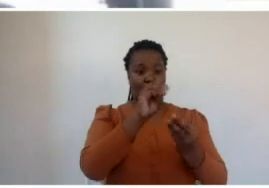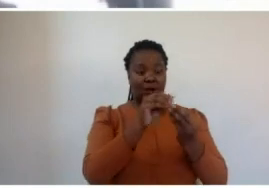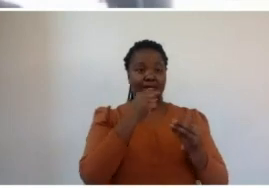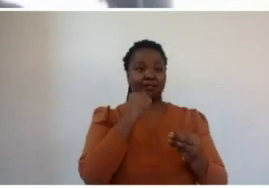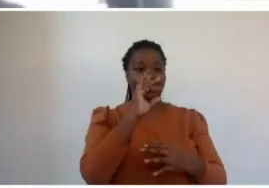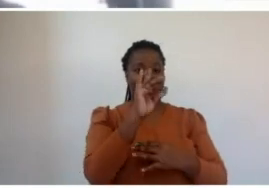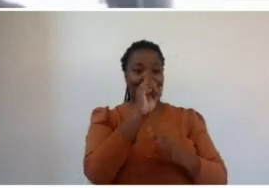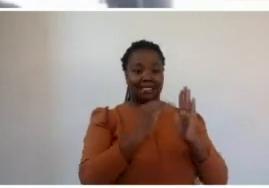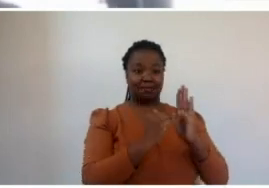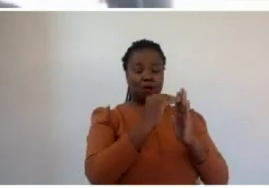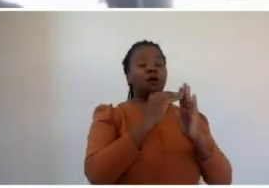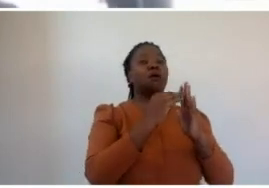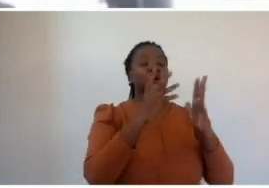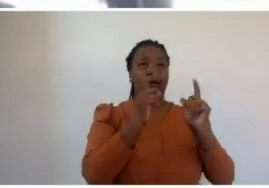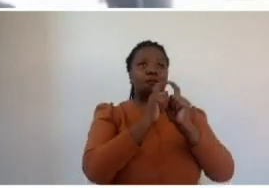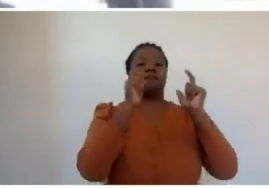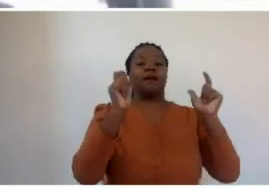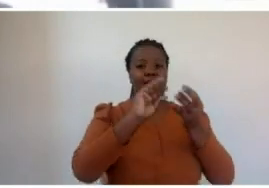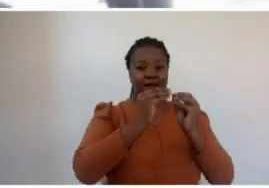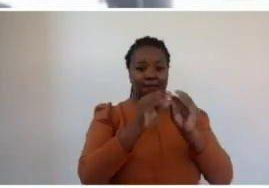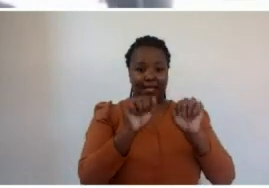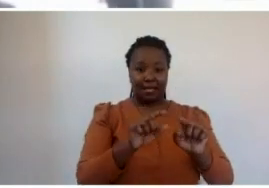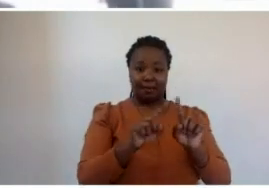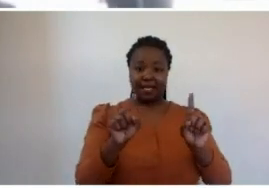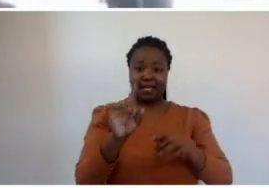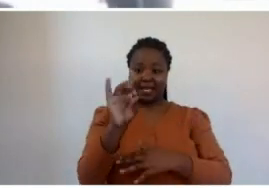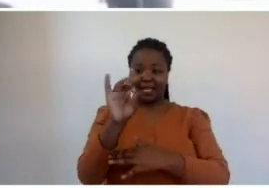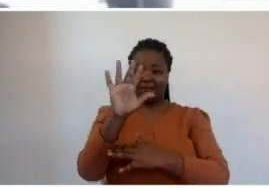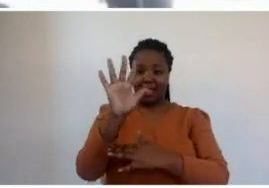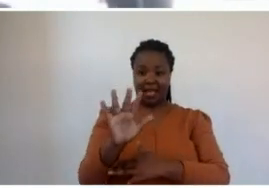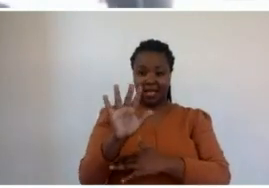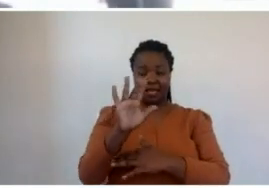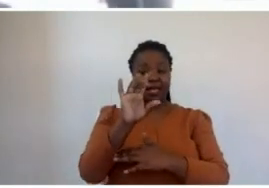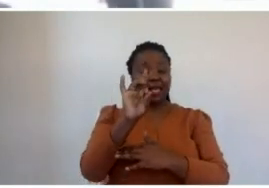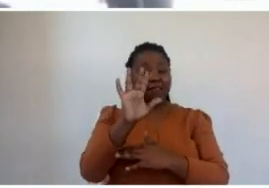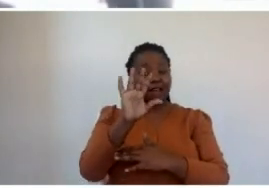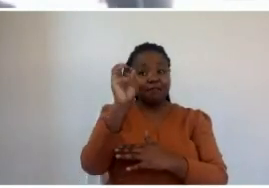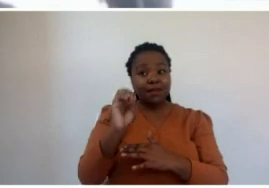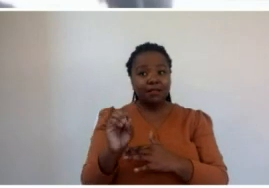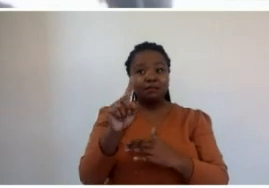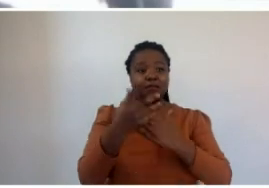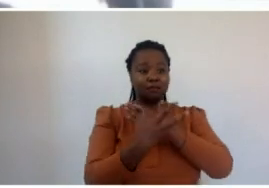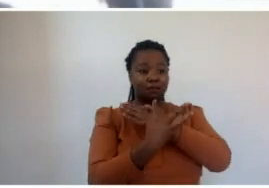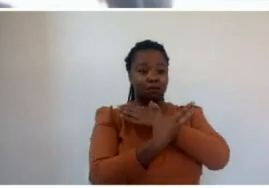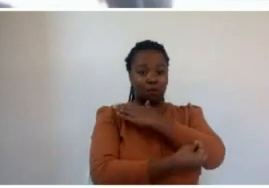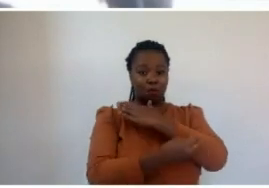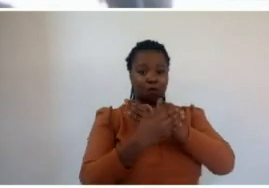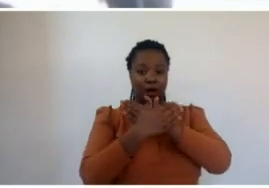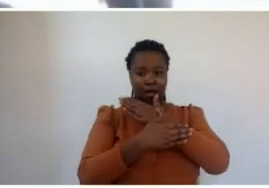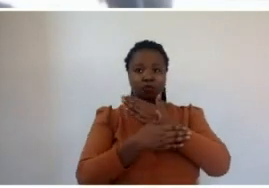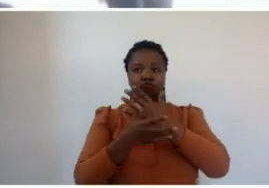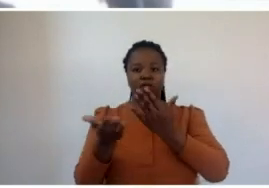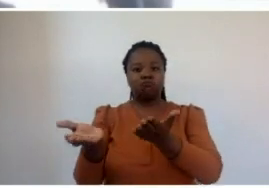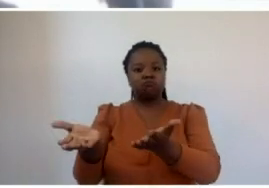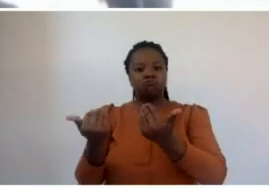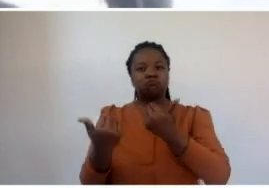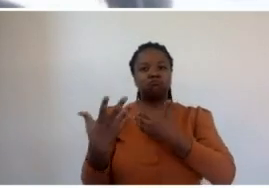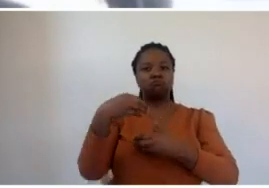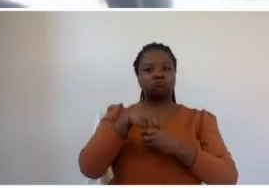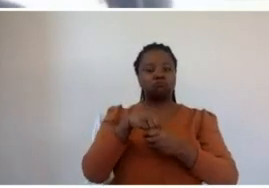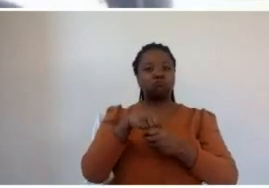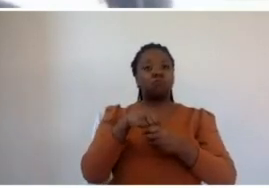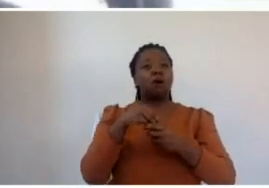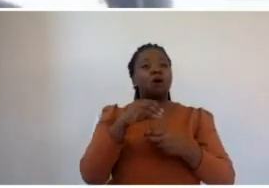incomprehensible, but 85% of them are hosted by poor countries or middle-level developing countries.